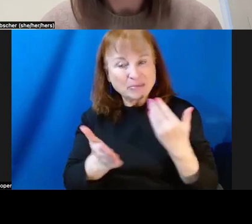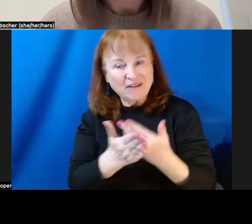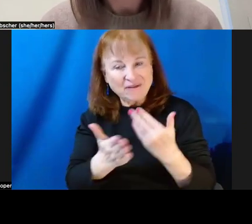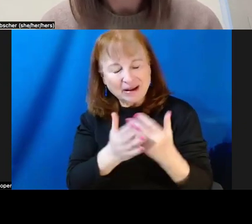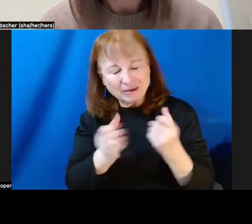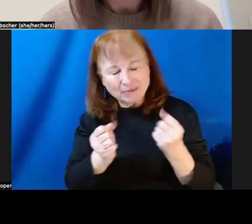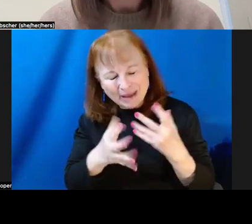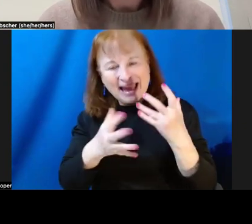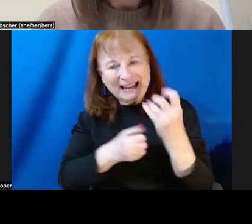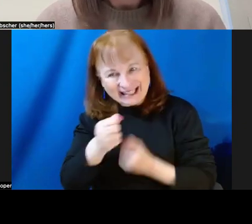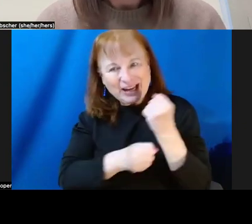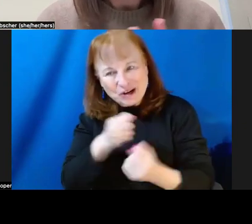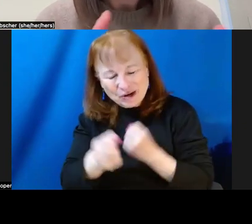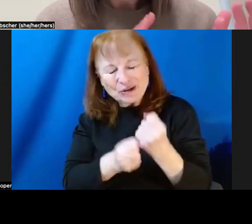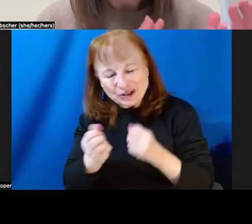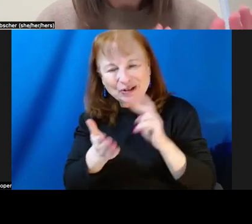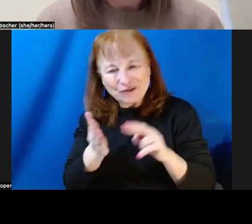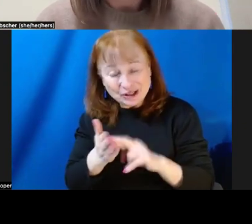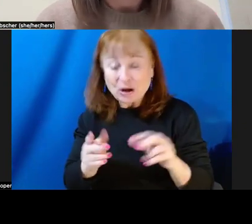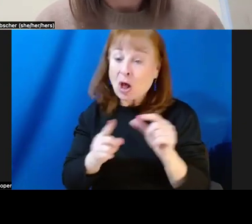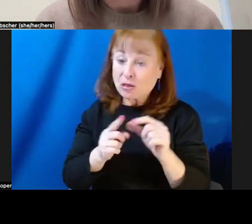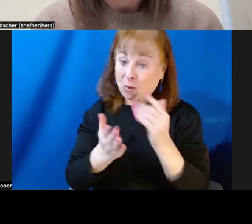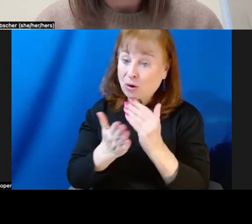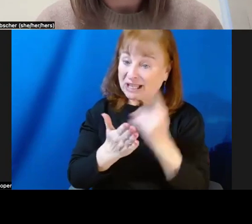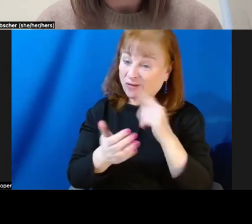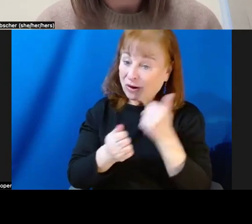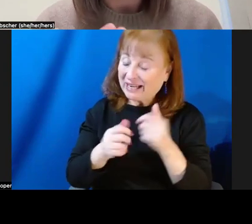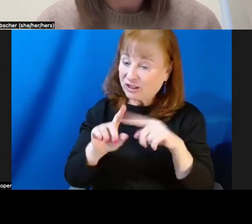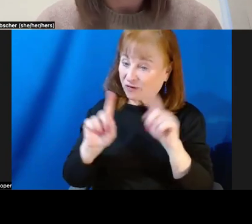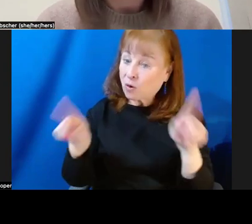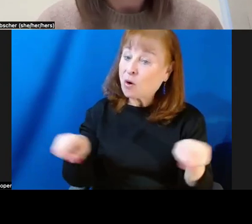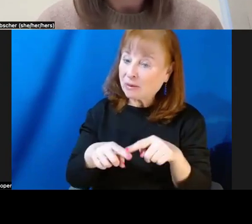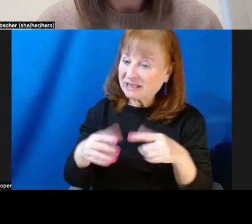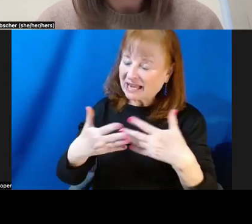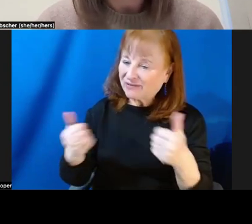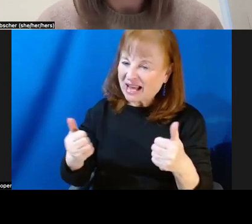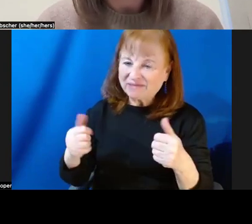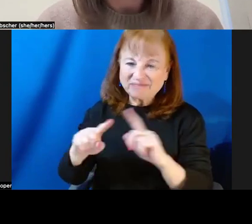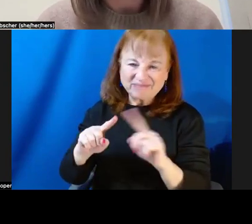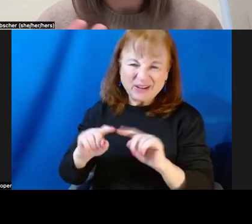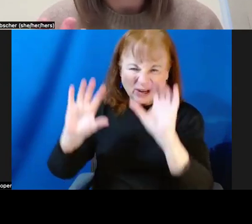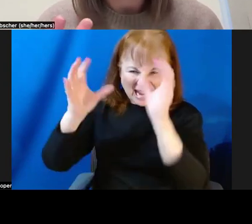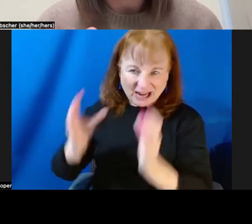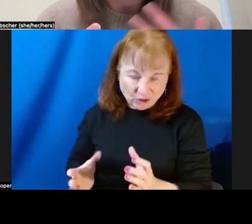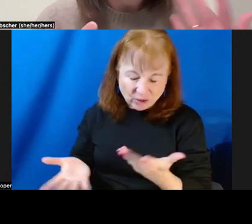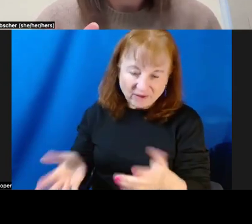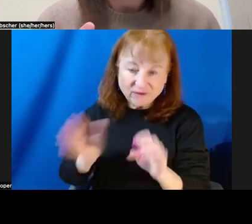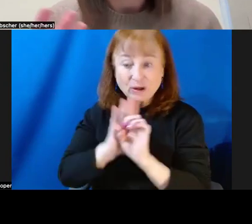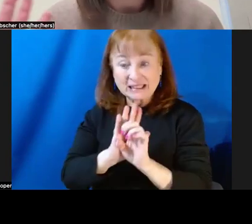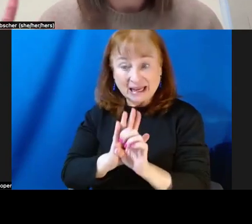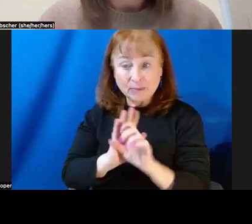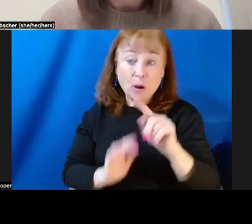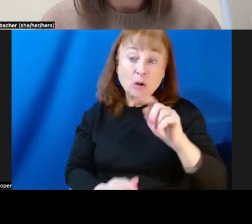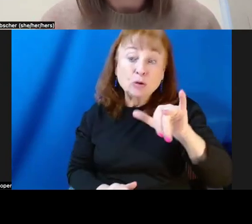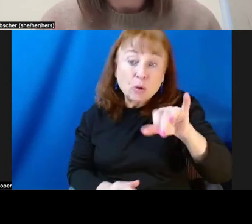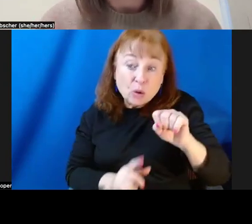research. The word list on each form is divided into categories. So, for instance,